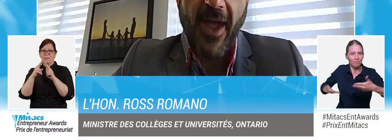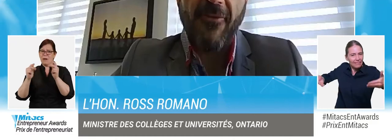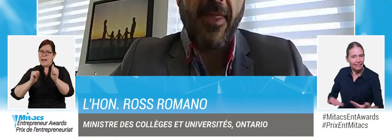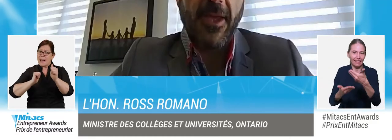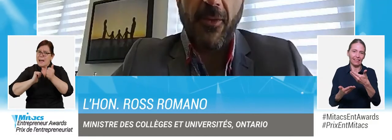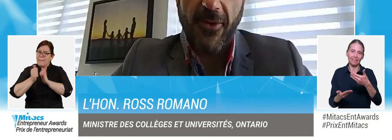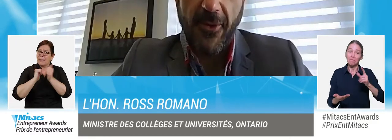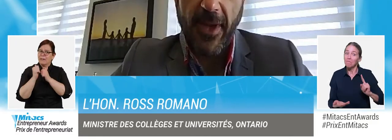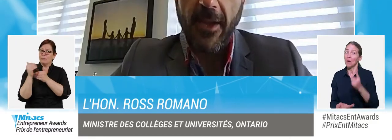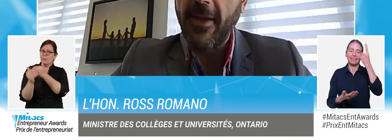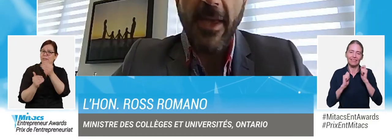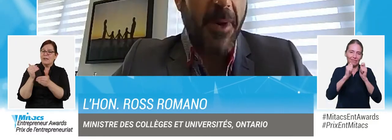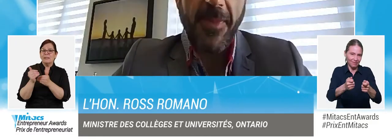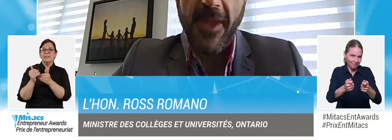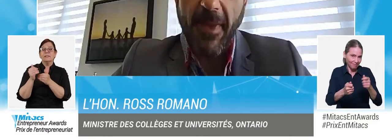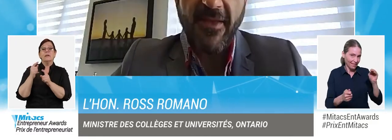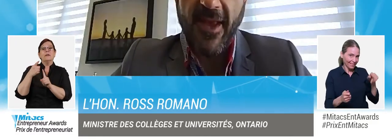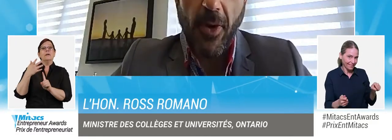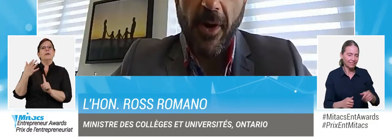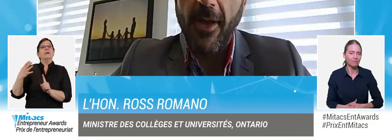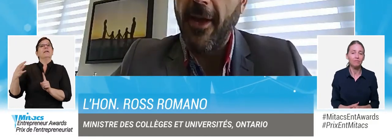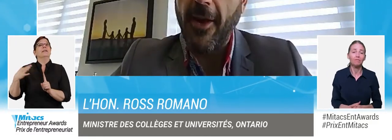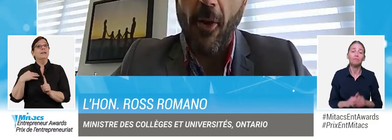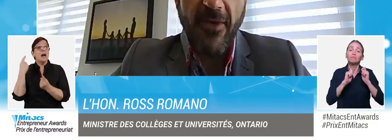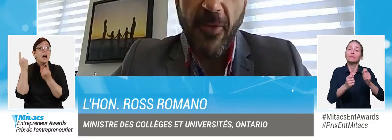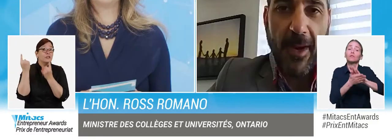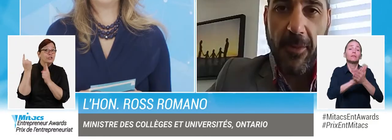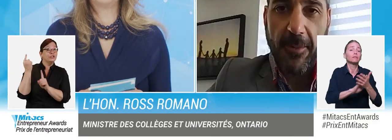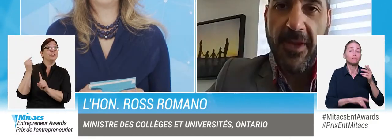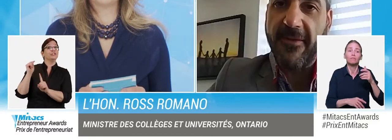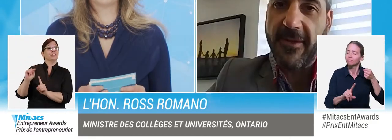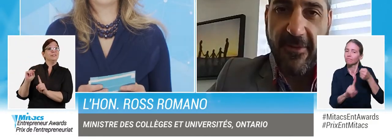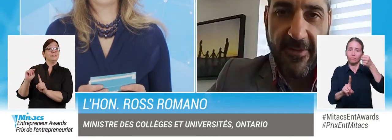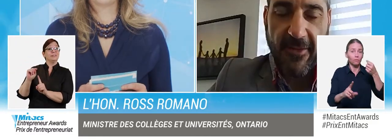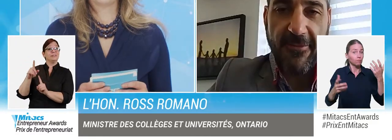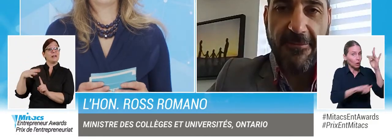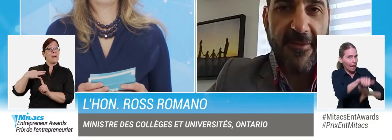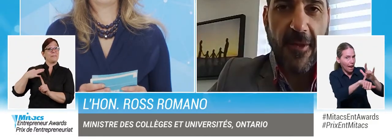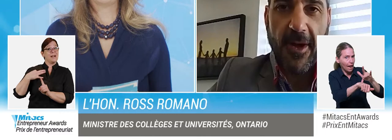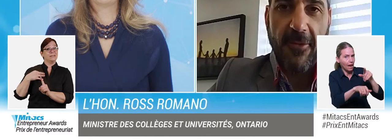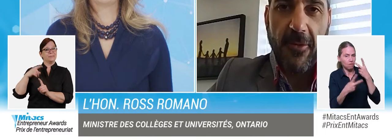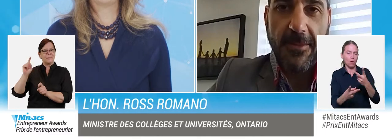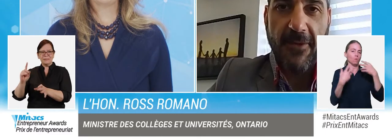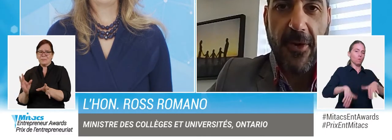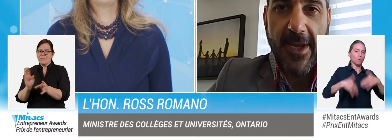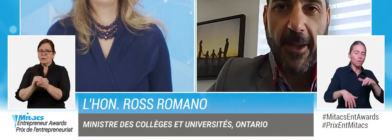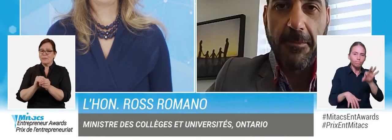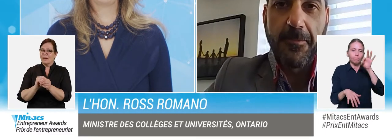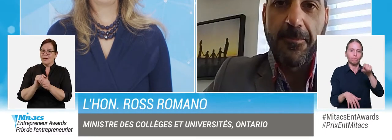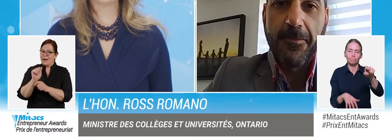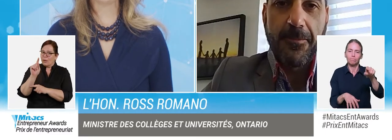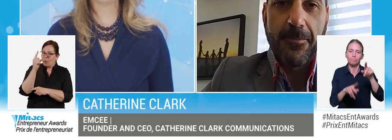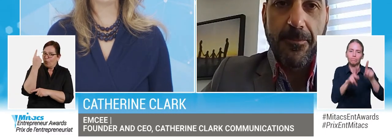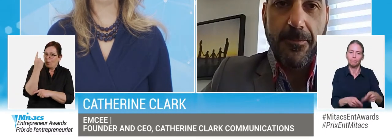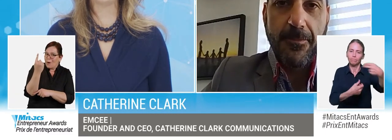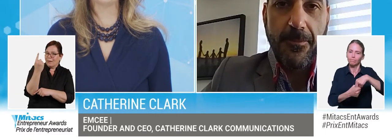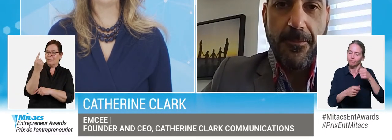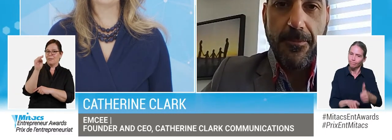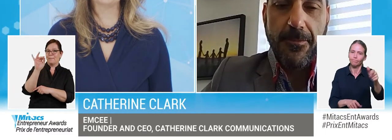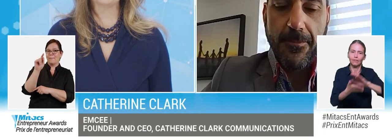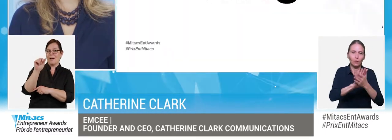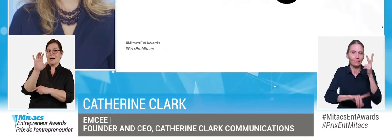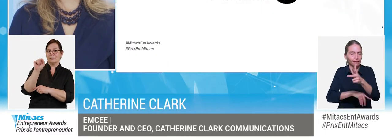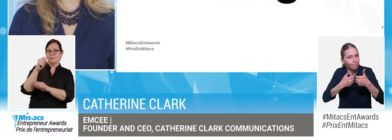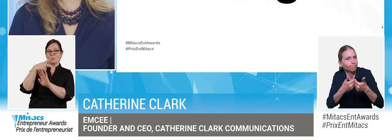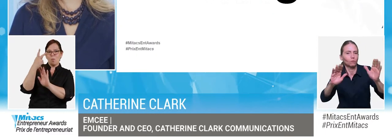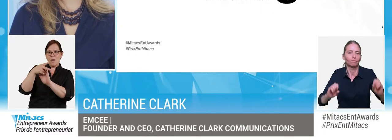much for everything you are doing. Keep up the amazing work and always remember to please stay safe. Thanks a lot, everyone. Have a great day. Well, thank you so much for